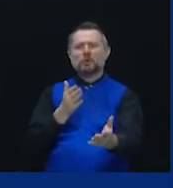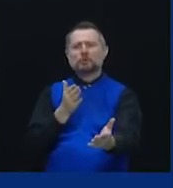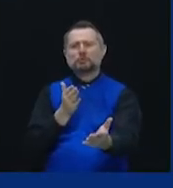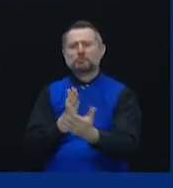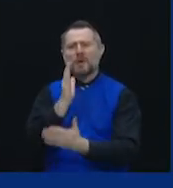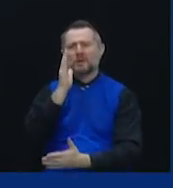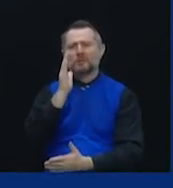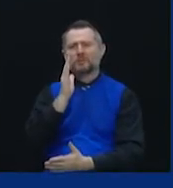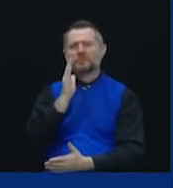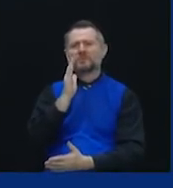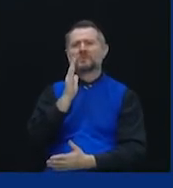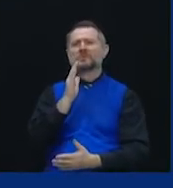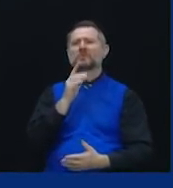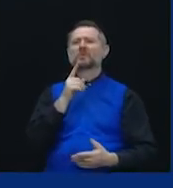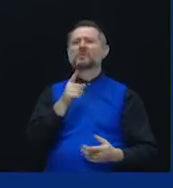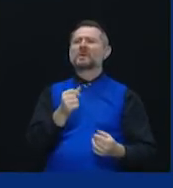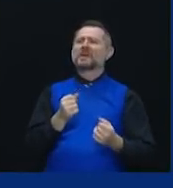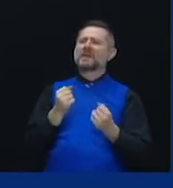lives.